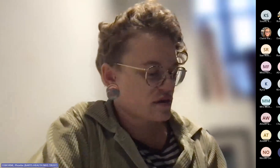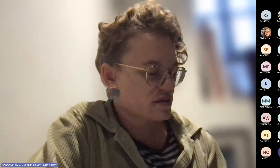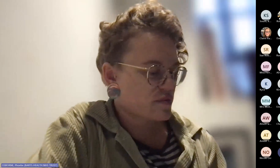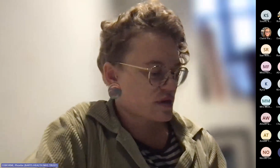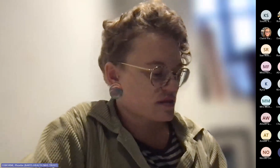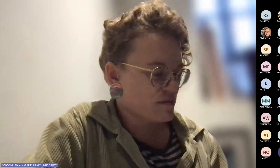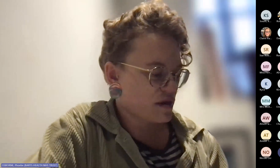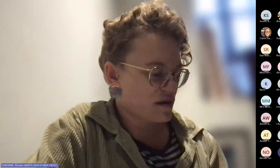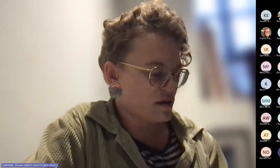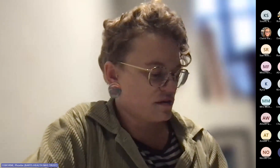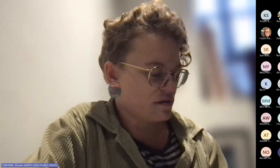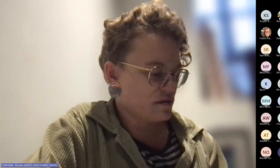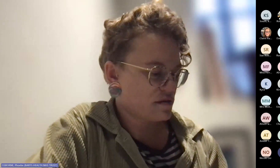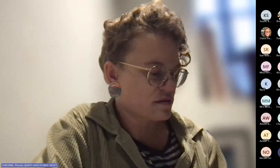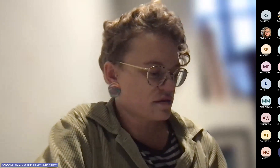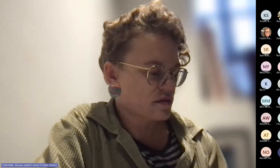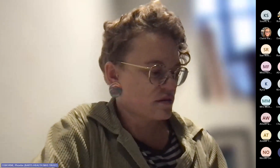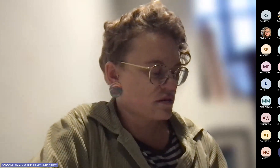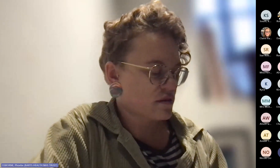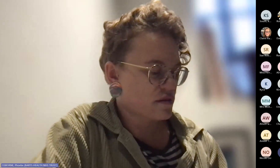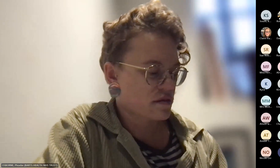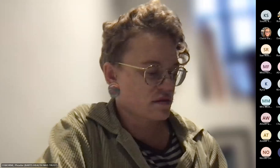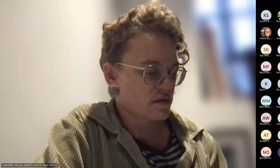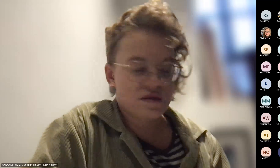Just going to start up QuickTime again.